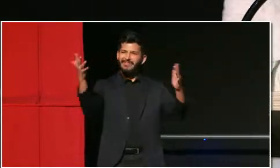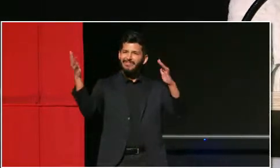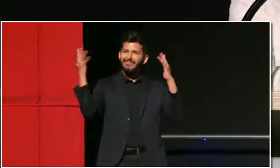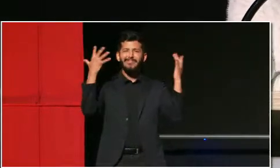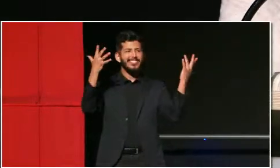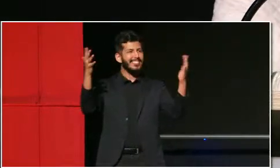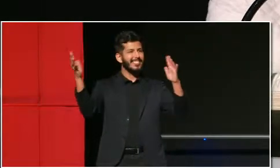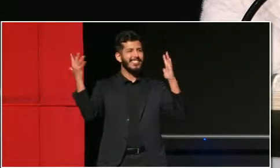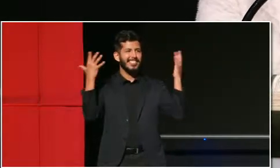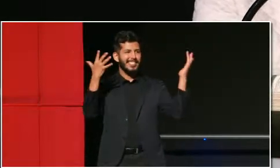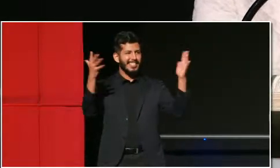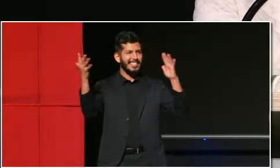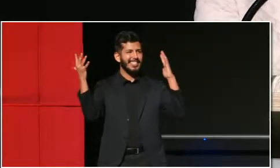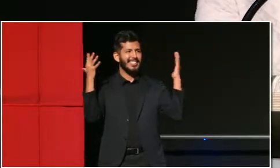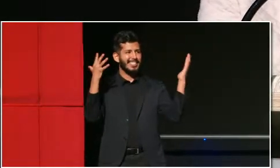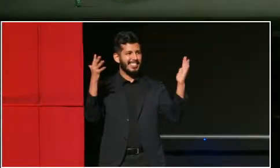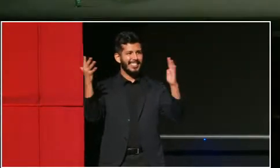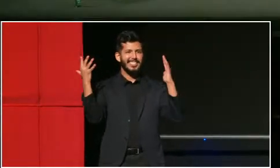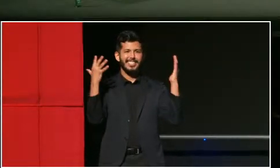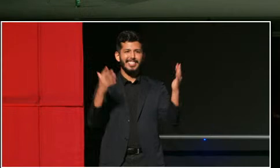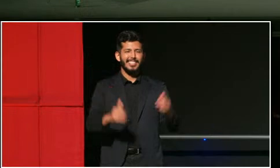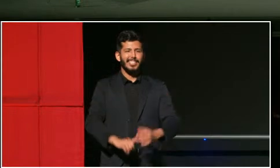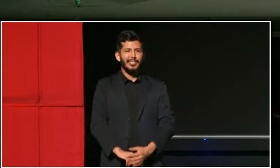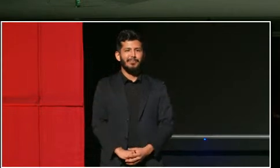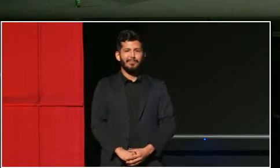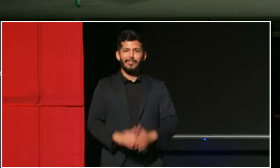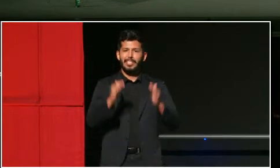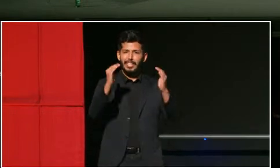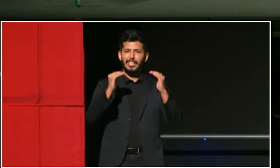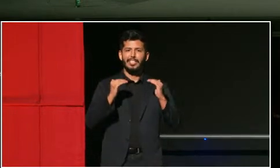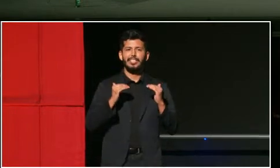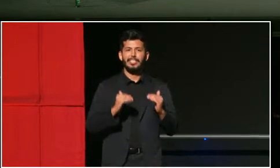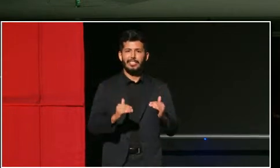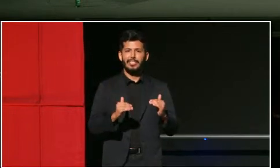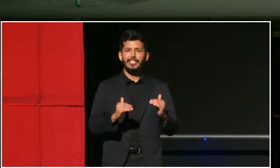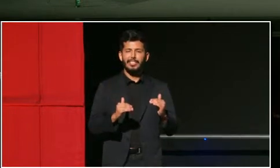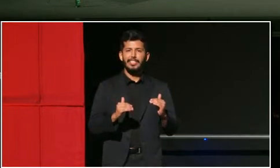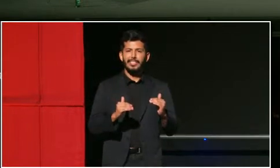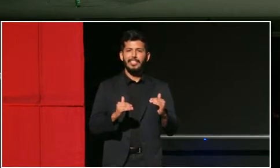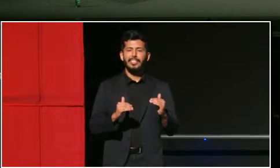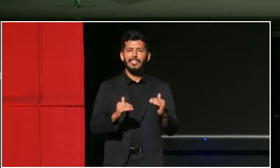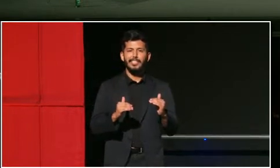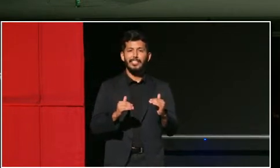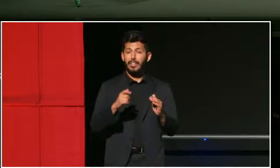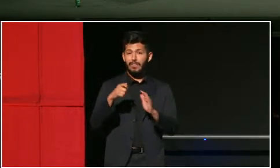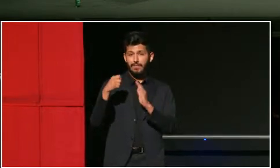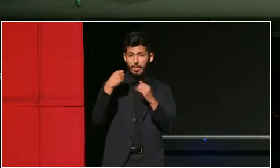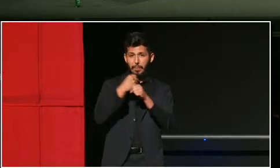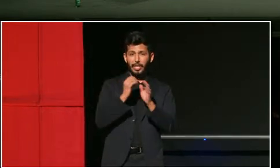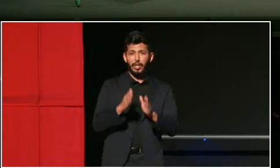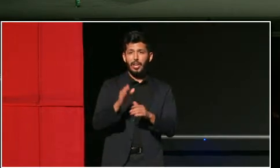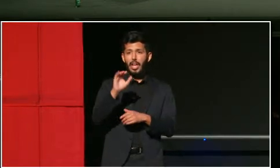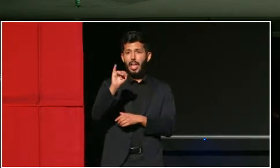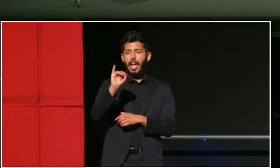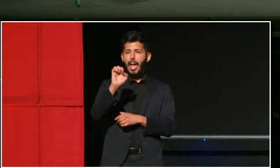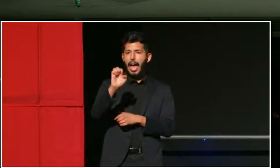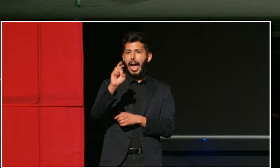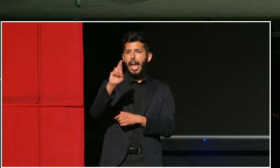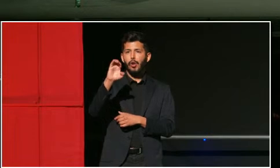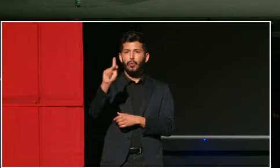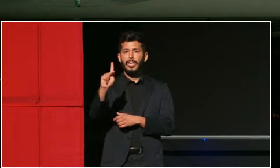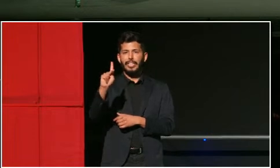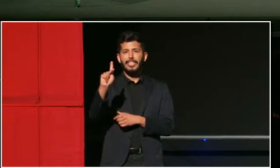Hey, Cyrus. Next up is Night Ride filmmaker Eirik Tveiten